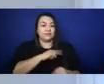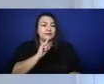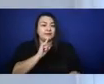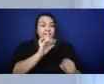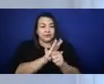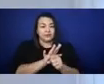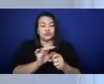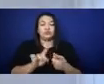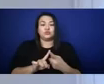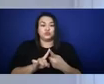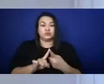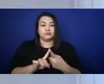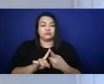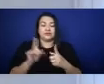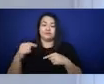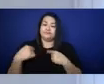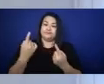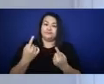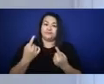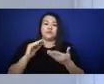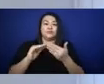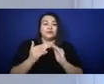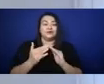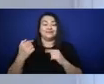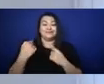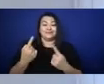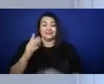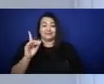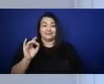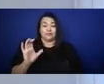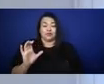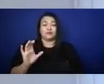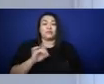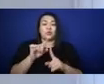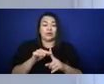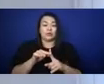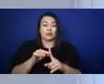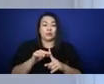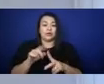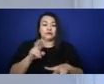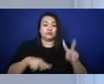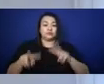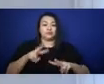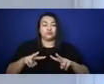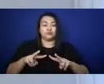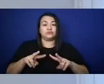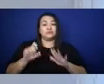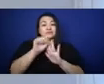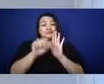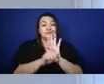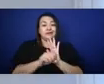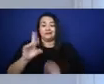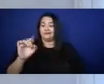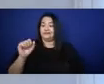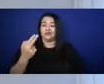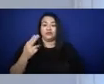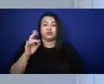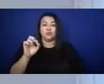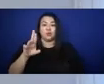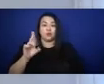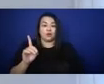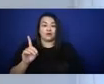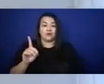this pandemic and everything we've gone through. So I appreciate your kind words. I truly do. So I'll be touching on the vaccination distribution that